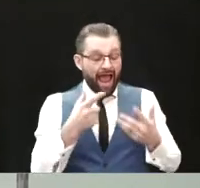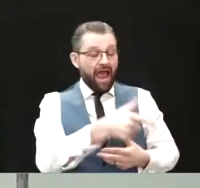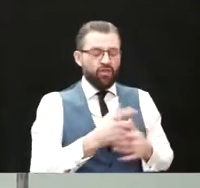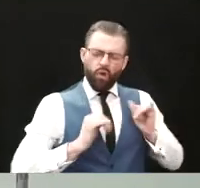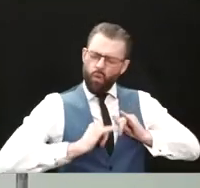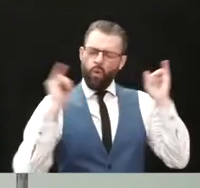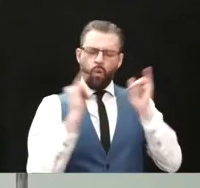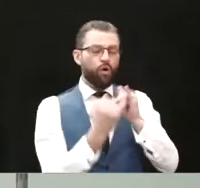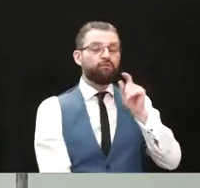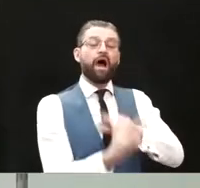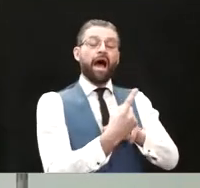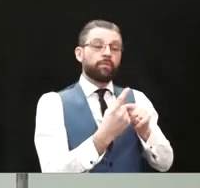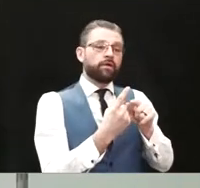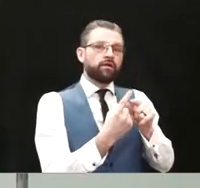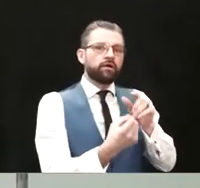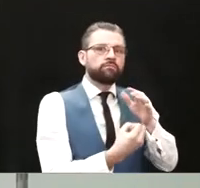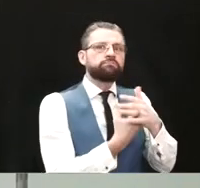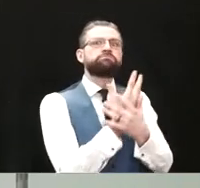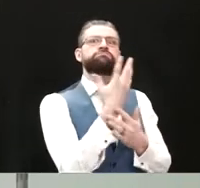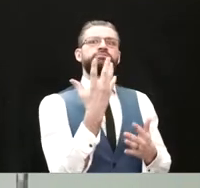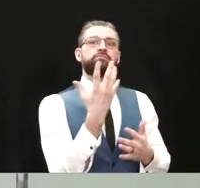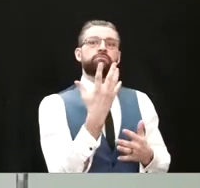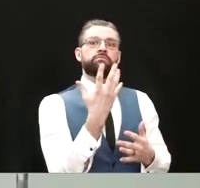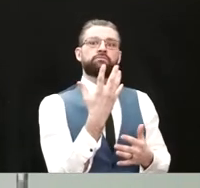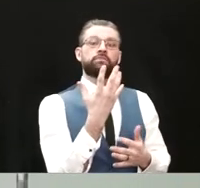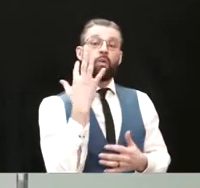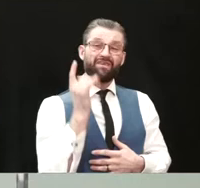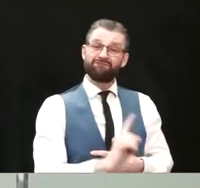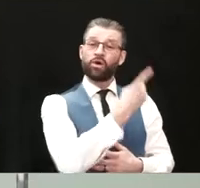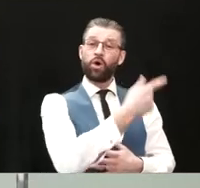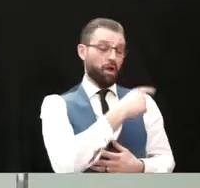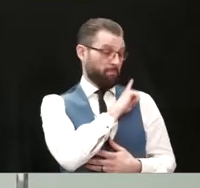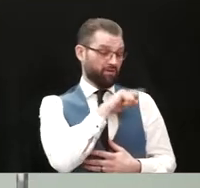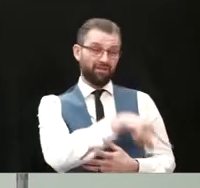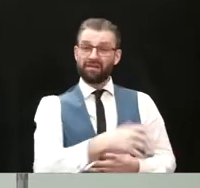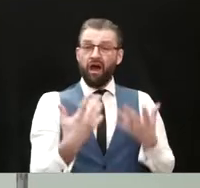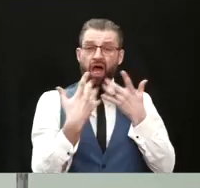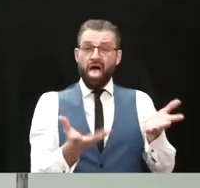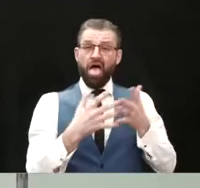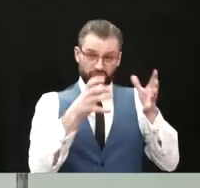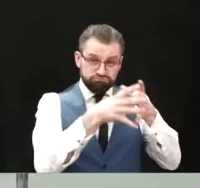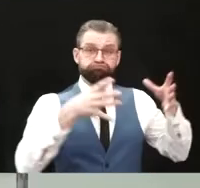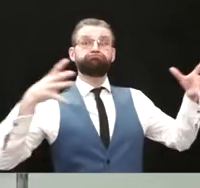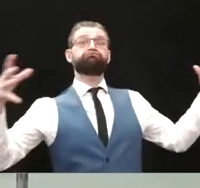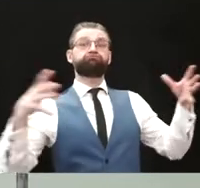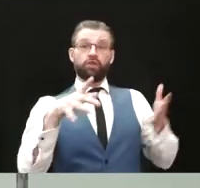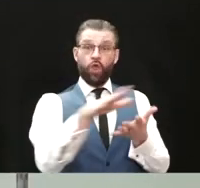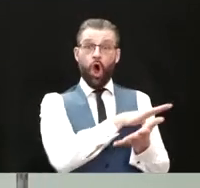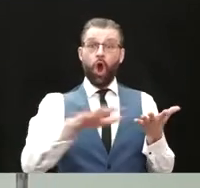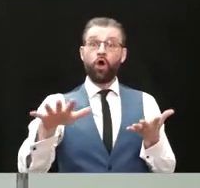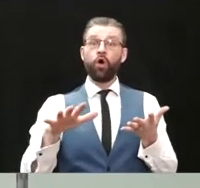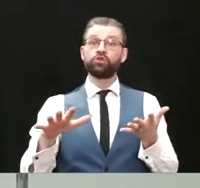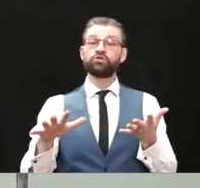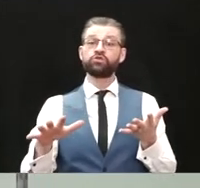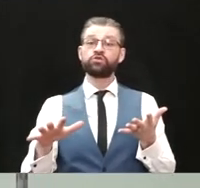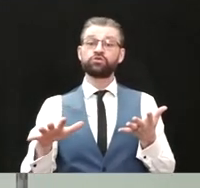unfold in the first place. After all, something so sickening and on such a scale as the Holocaust